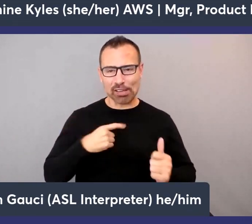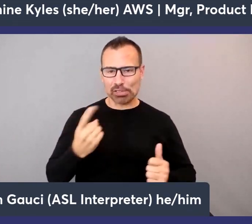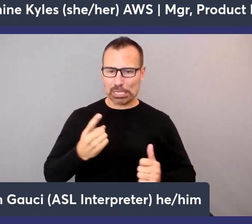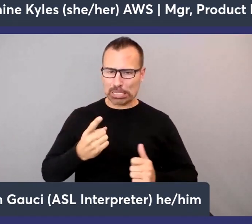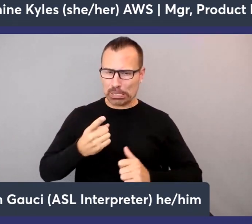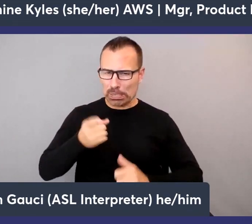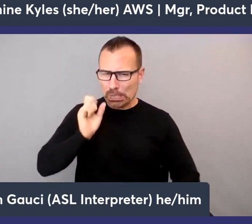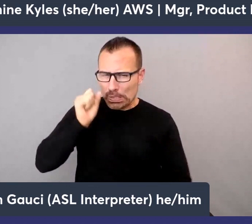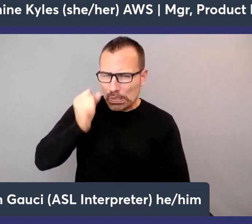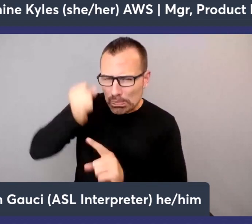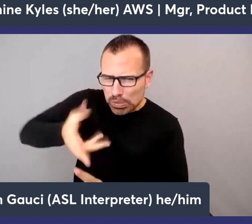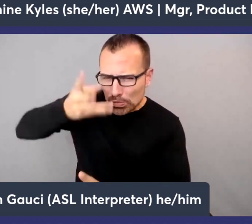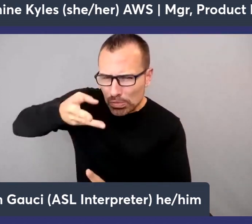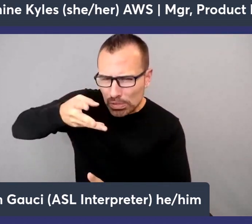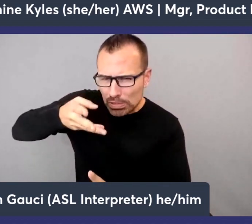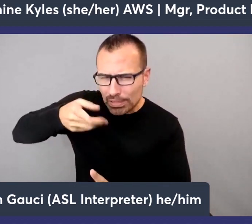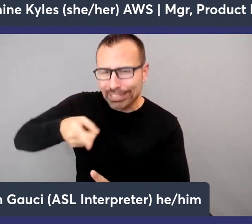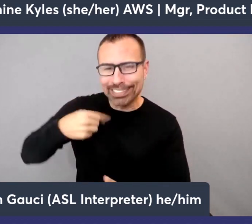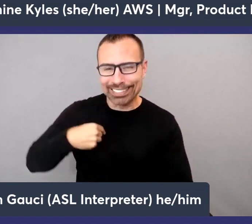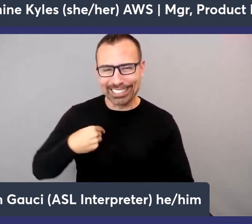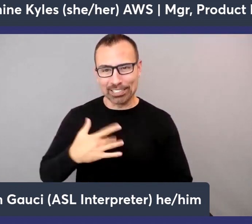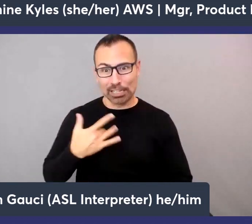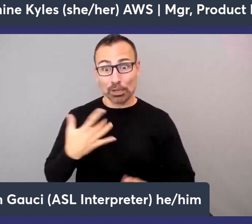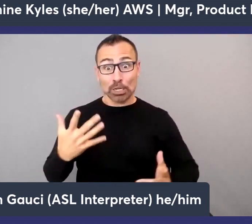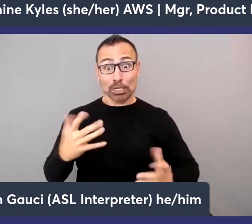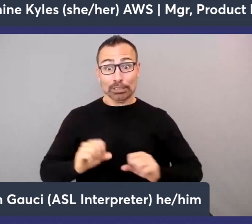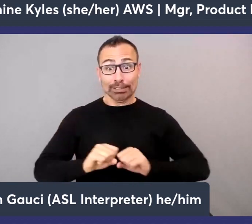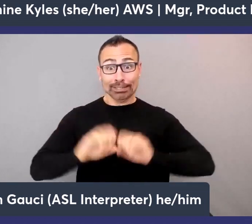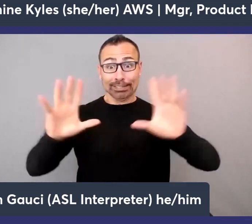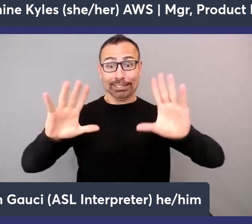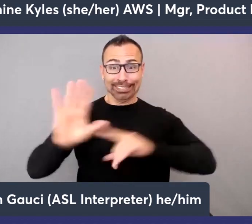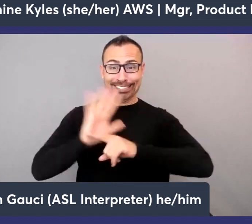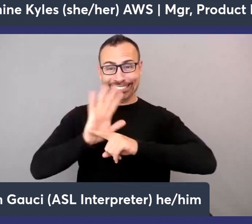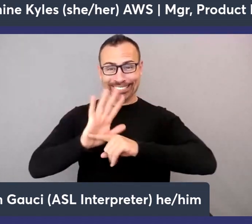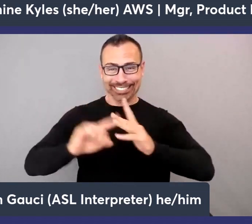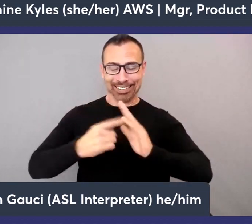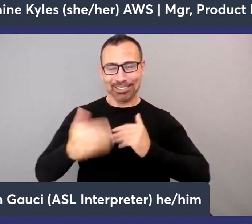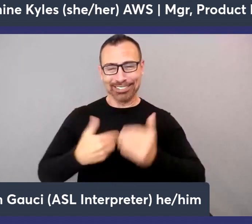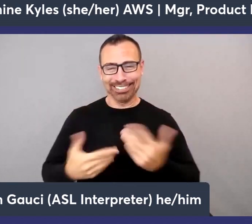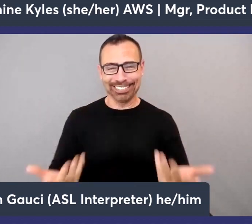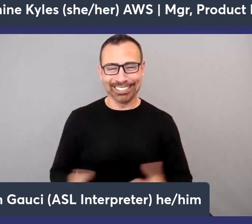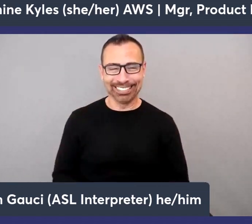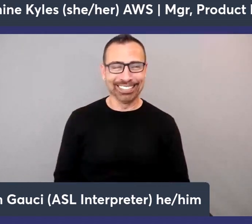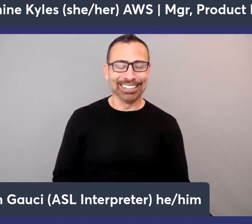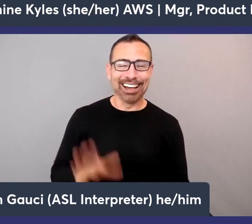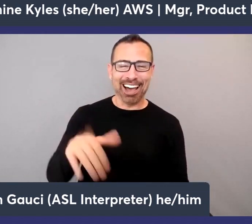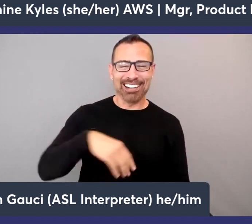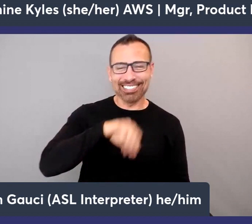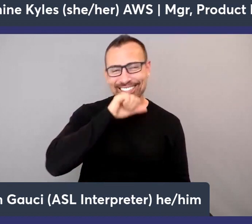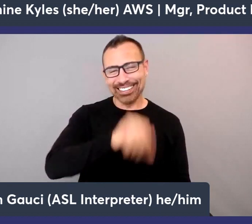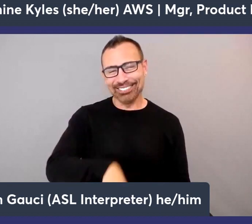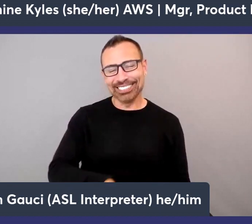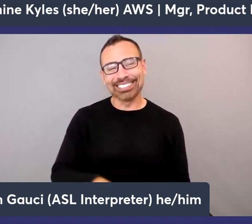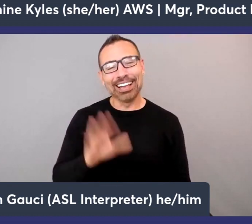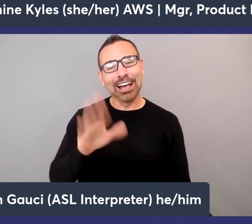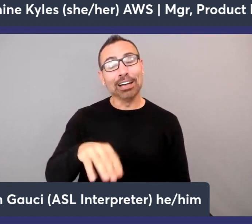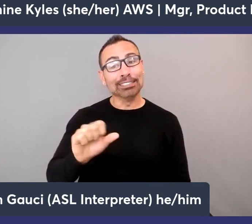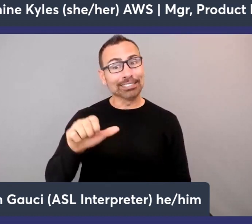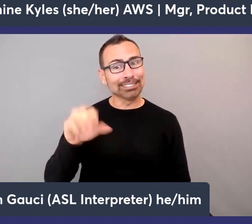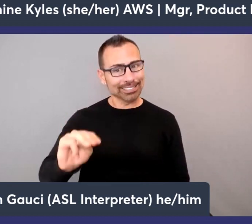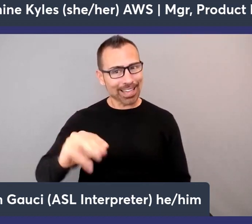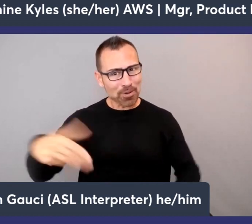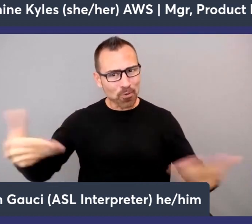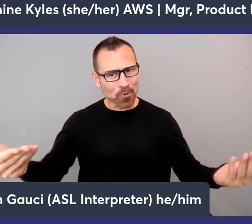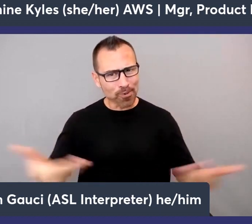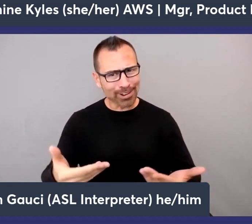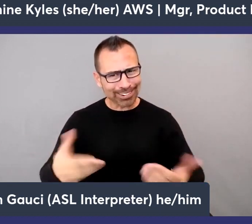within, an inch of its life, and then the videos start playing. I love it. Sam, welcome to the